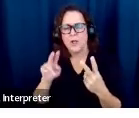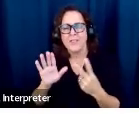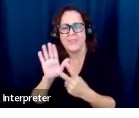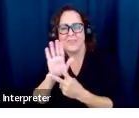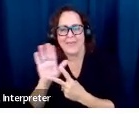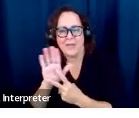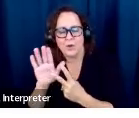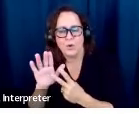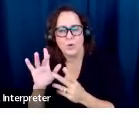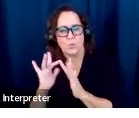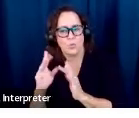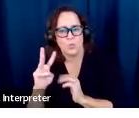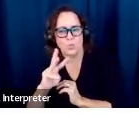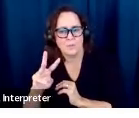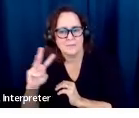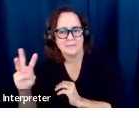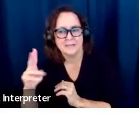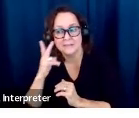any